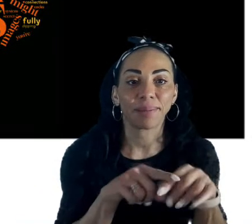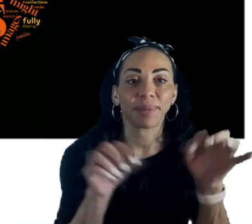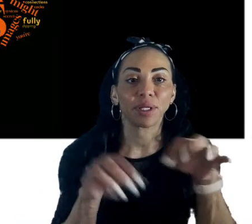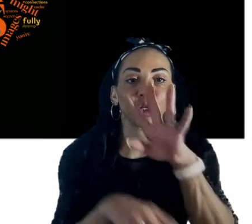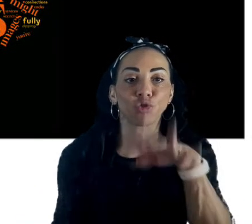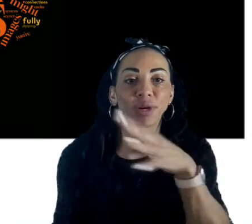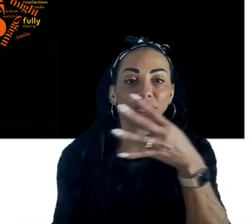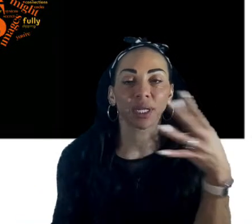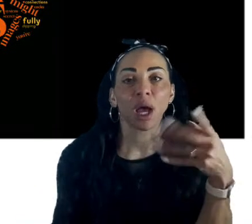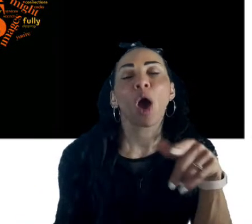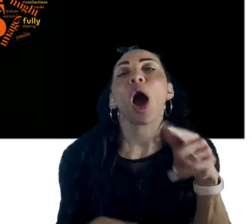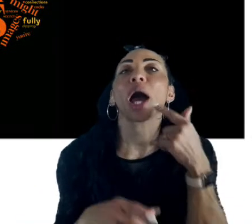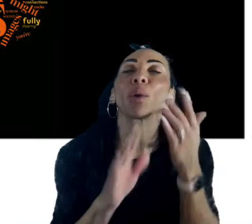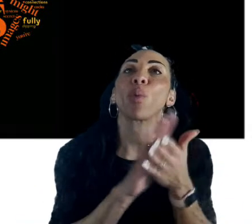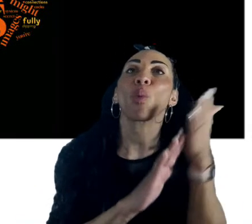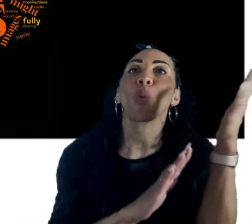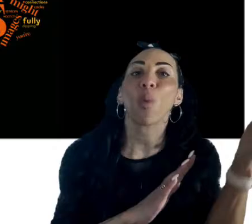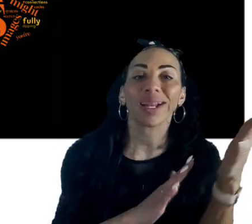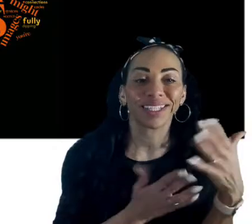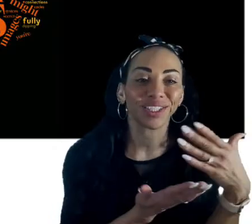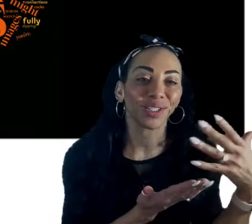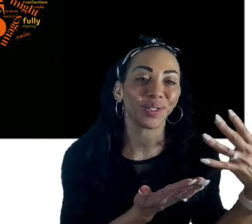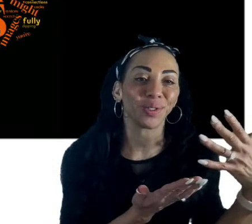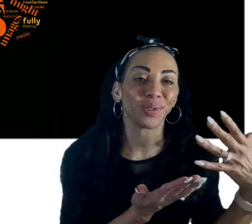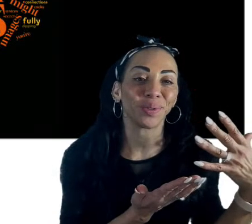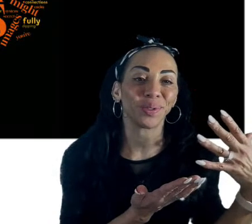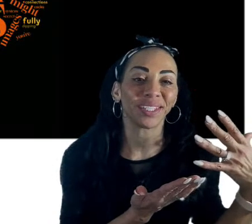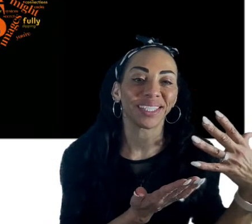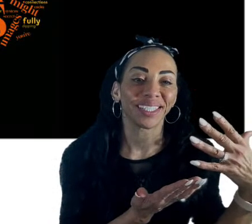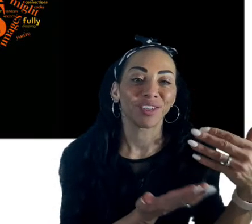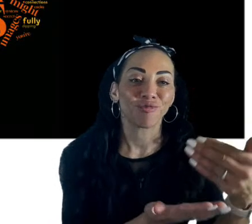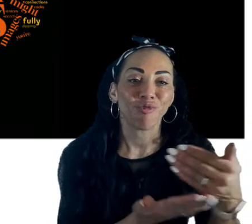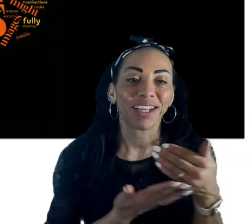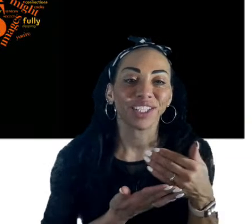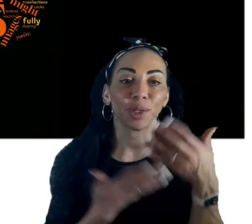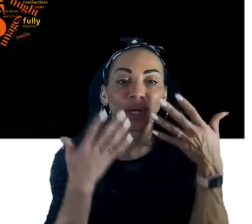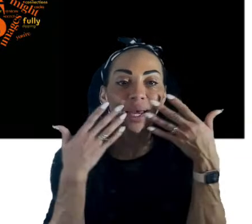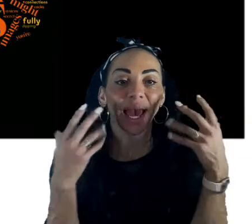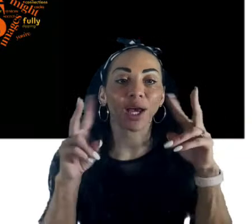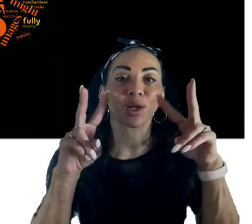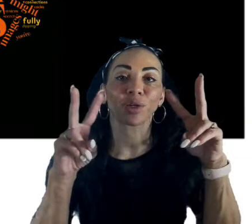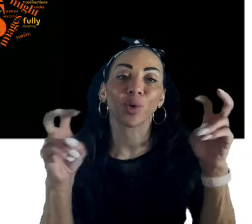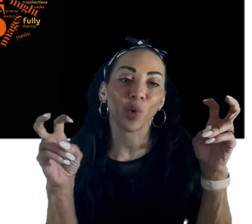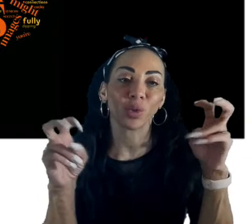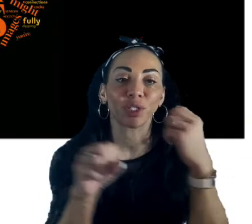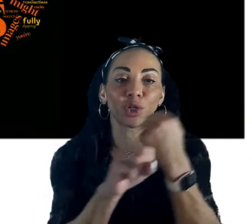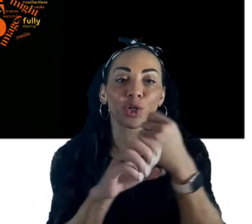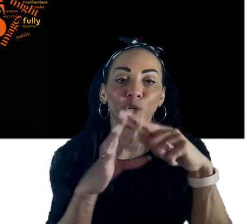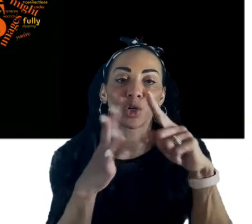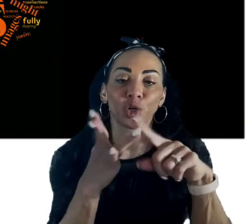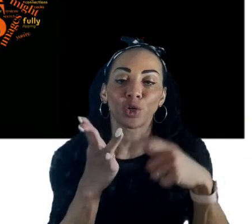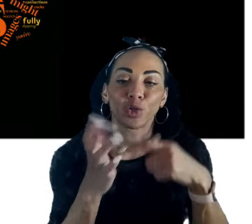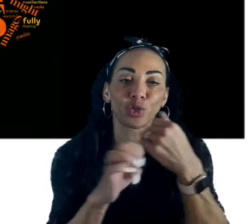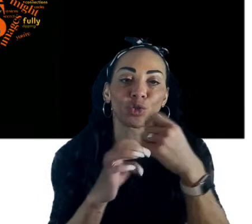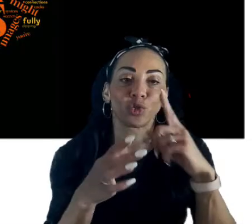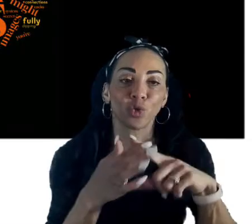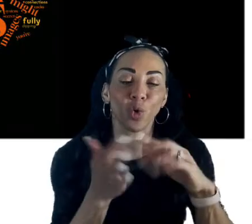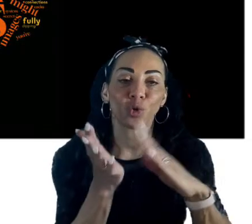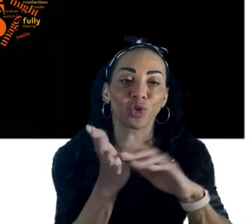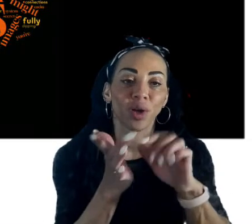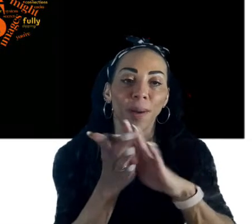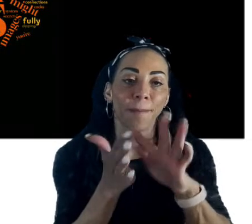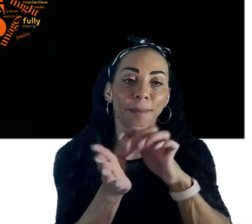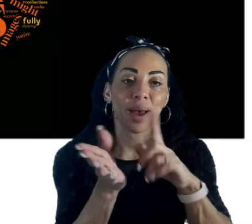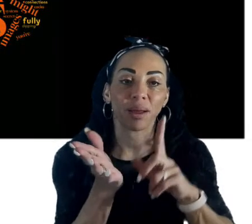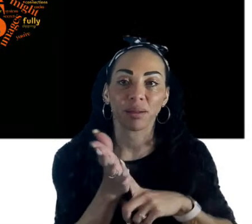and his name was George Michael. Well, I renamed him George Michael. And George Michael had